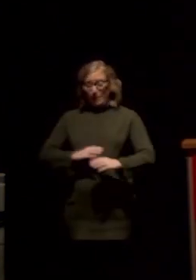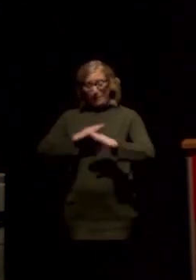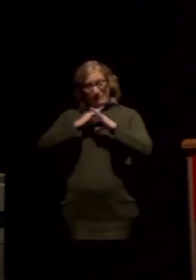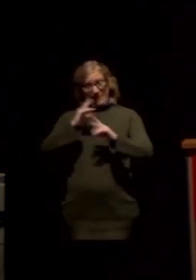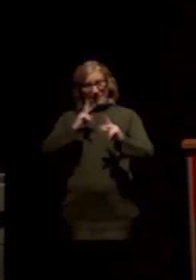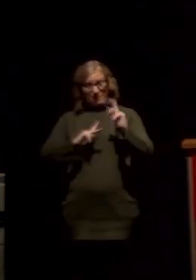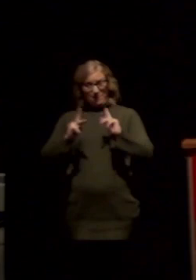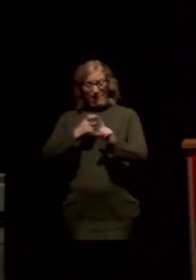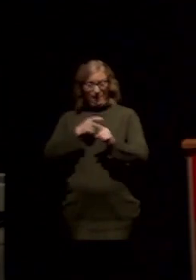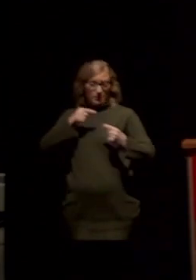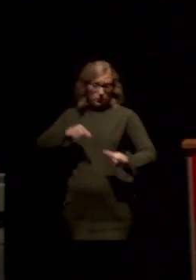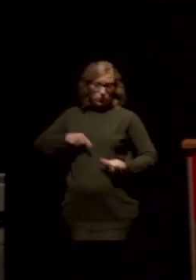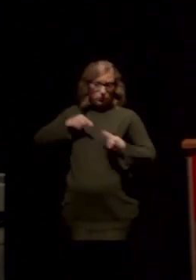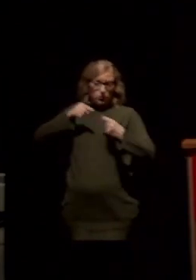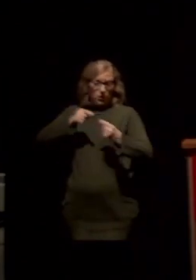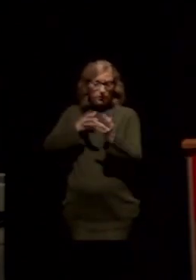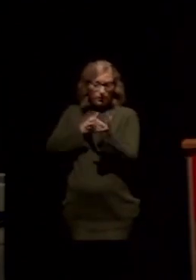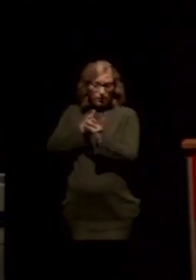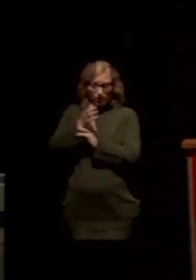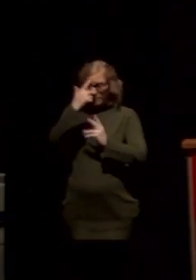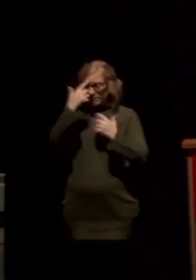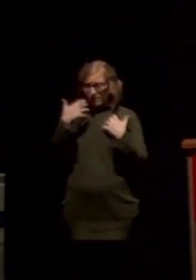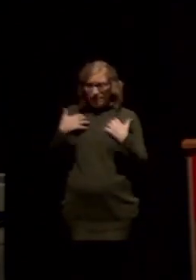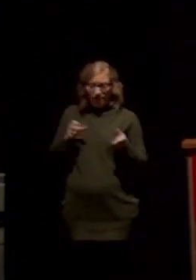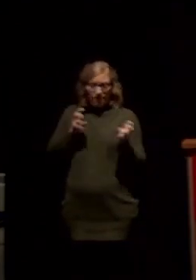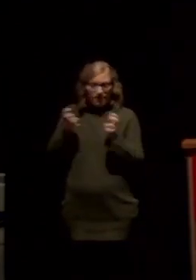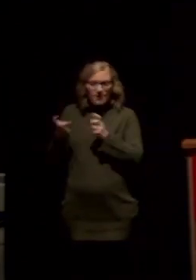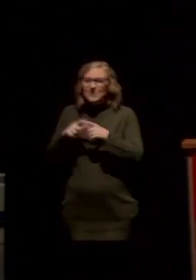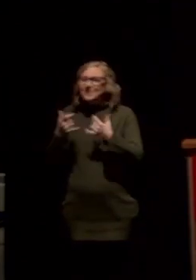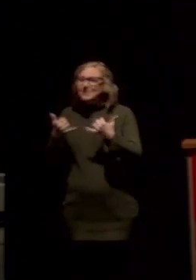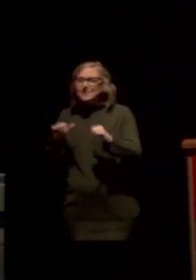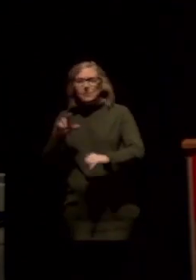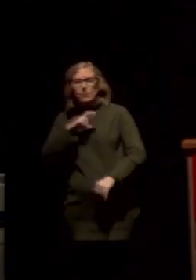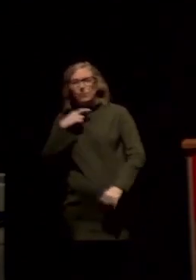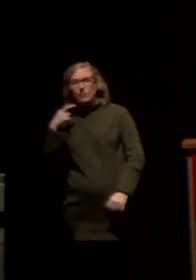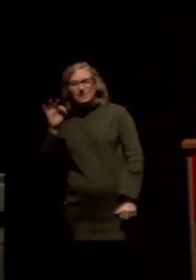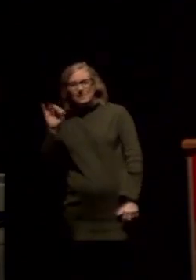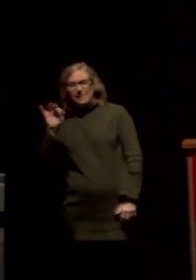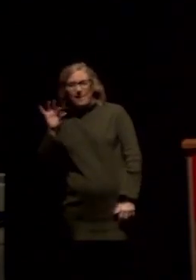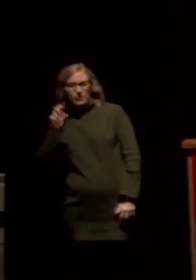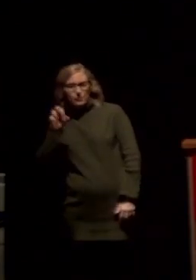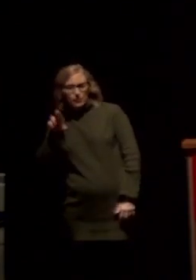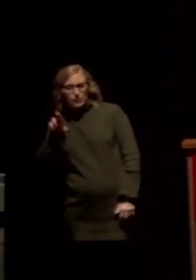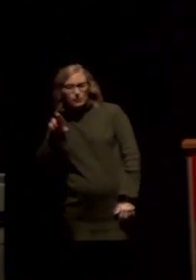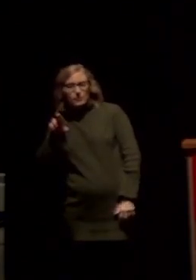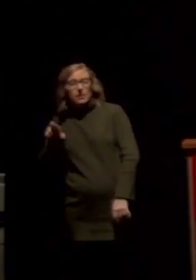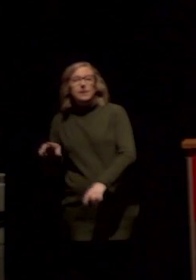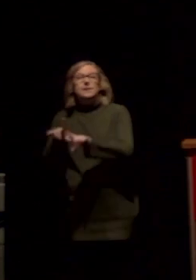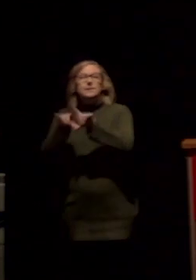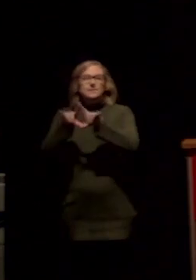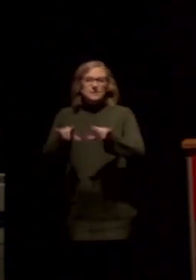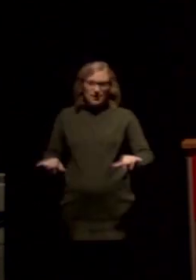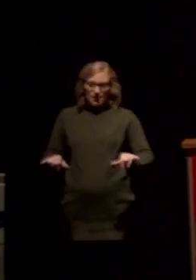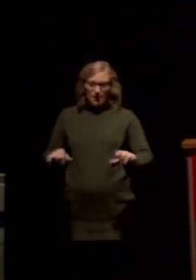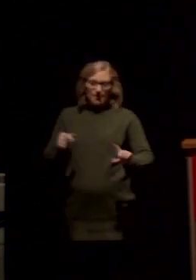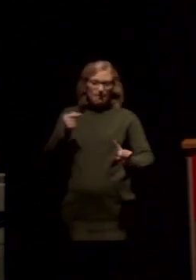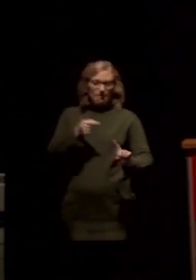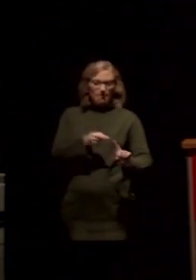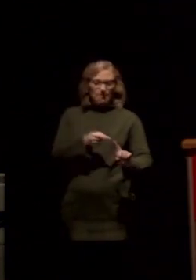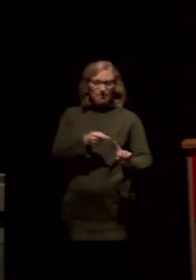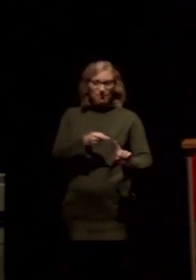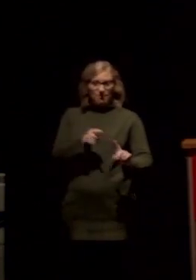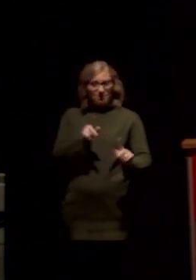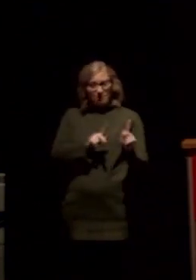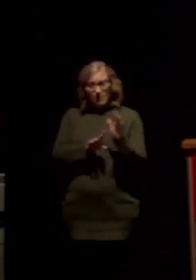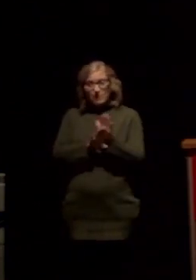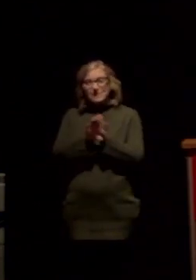people from struggling with their mental health. But there are risk factors, right? And then we also need to think on the other end, people develop